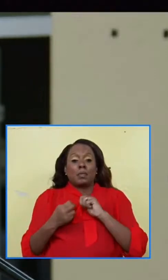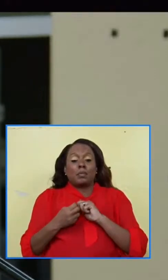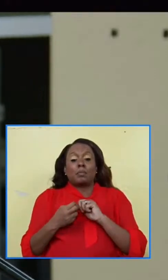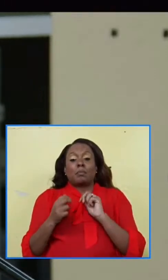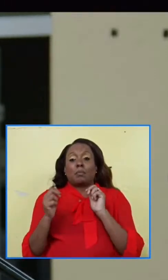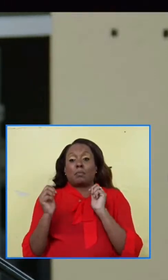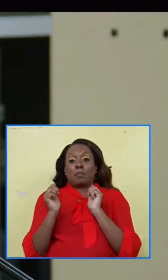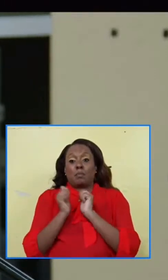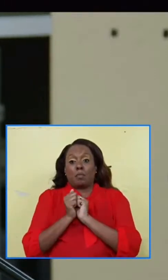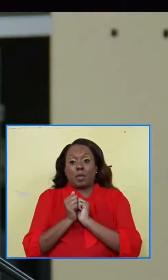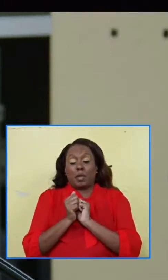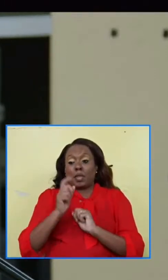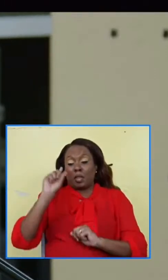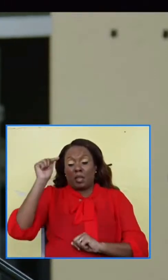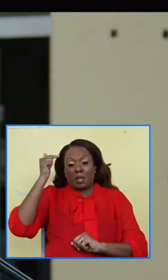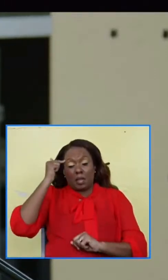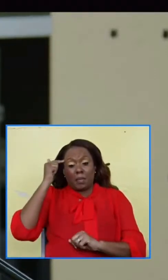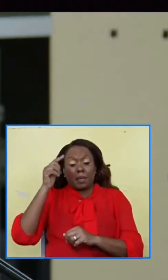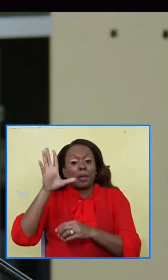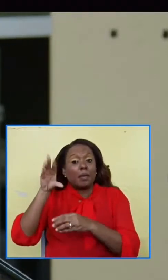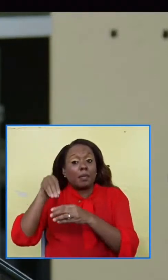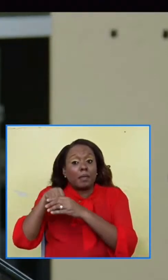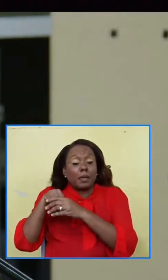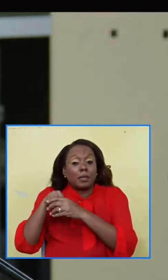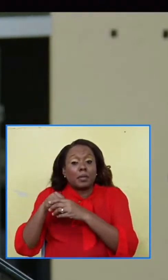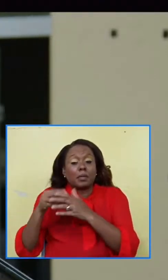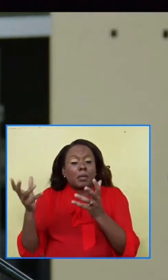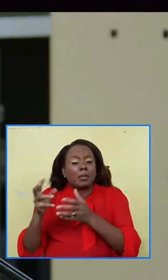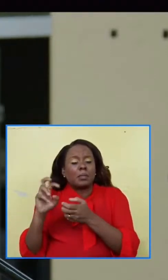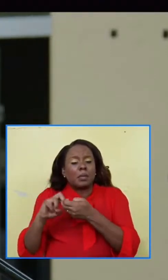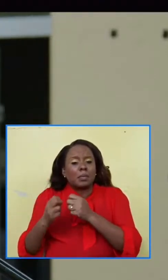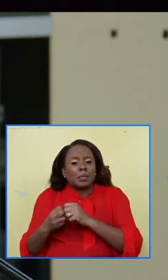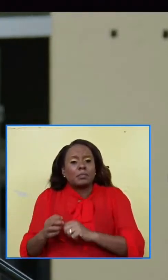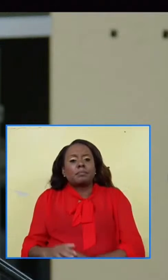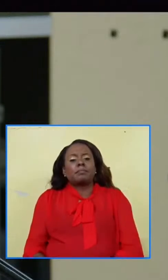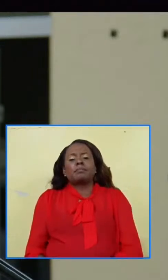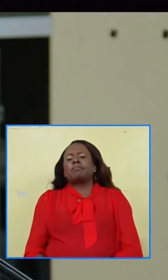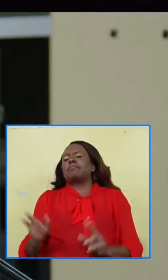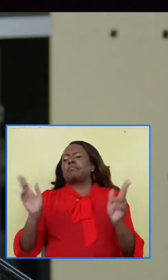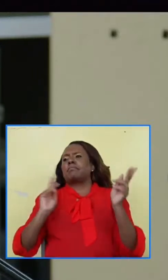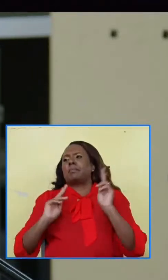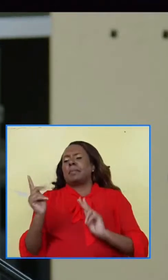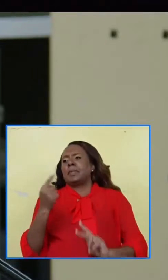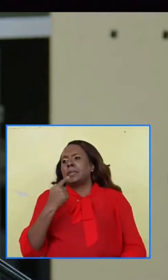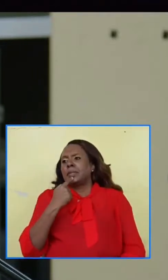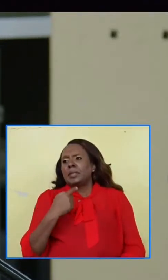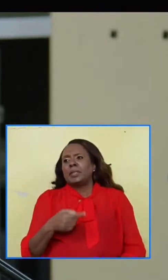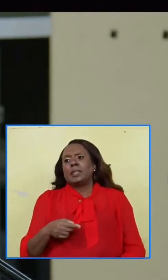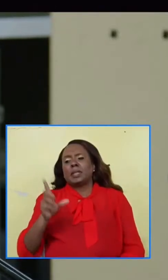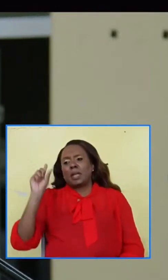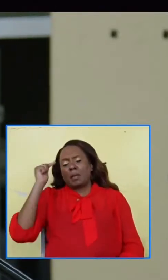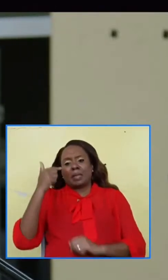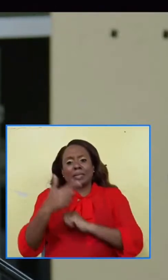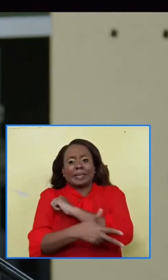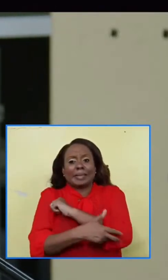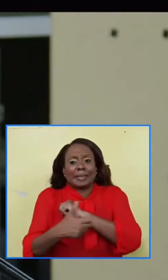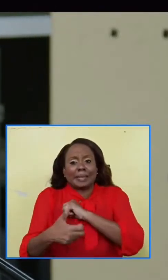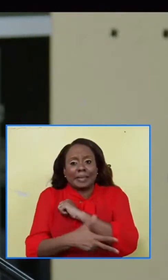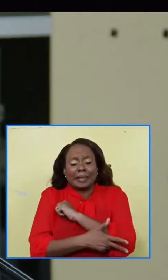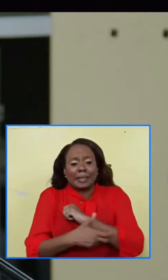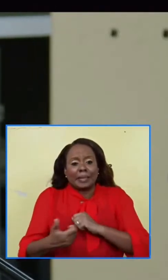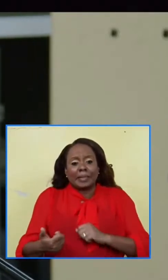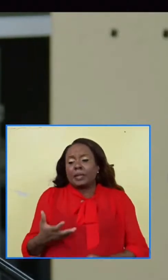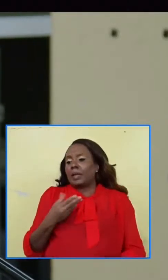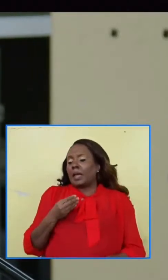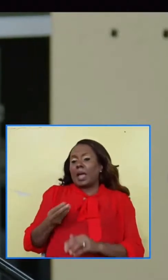government doing investment is that, I don't know, people say stealing and bribing and all the